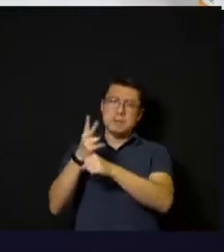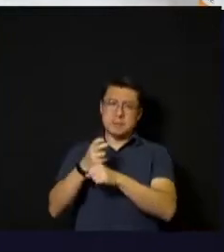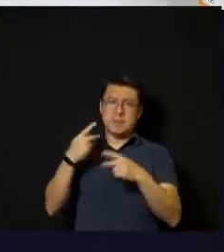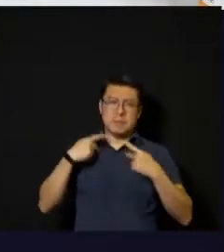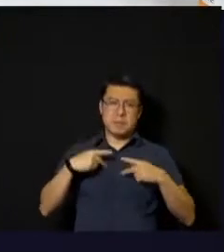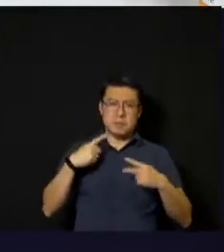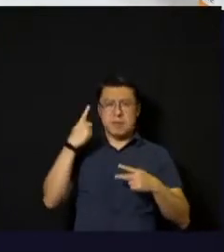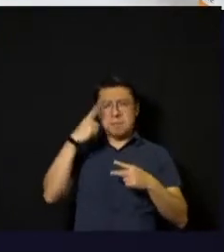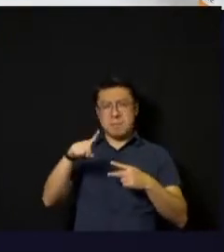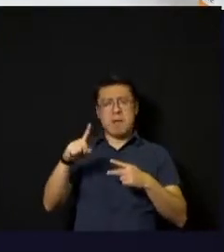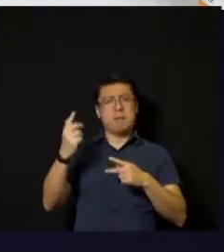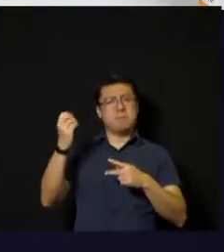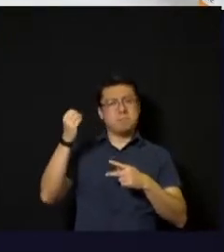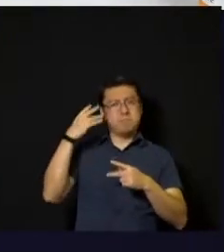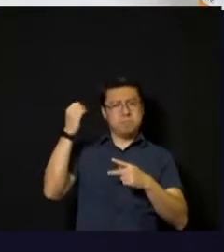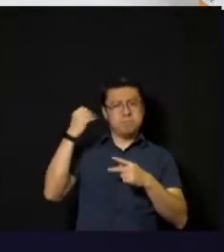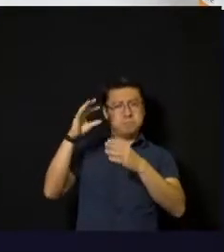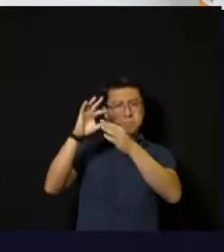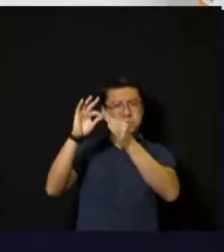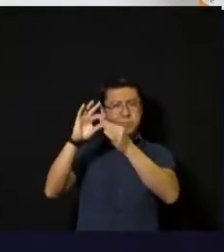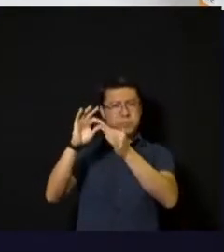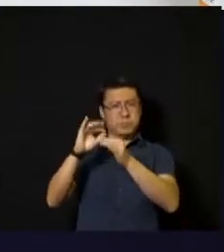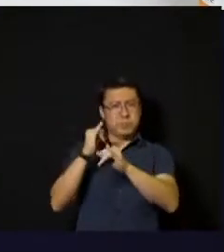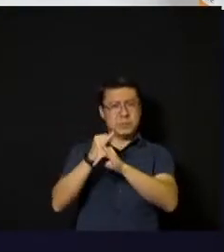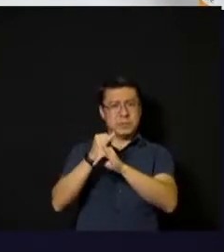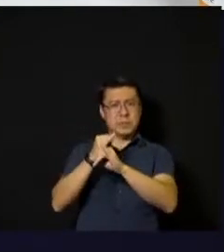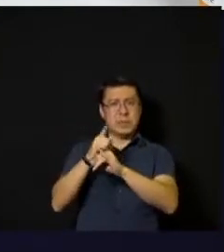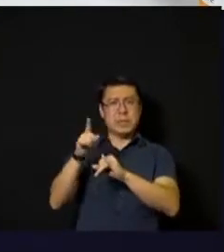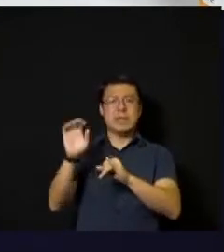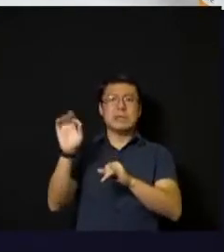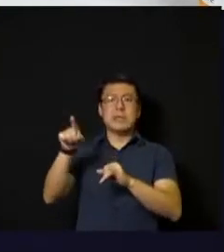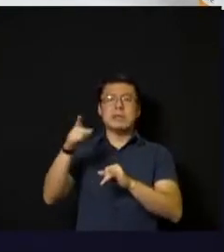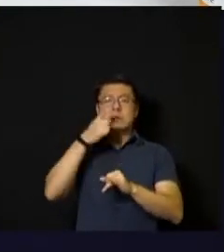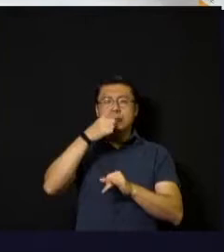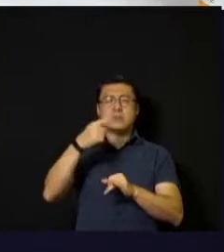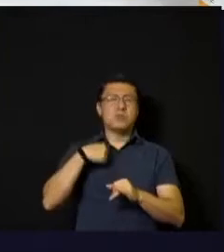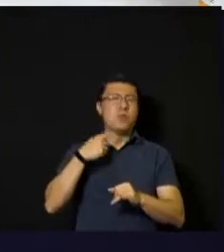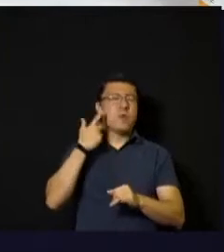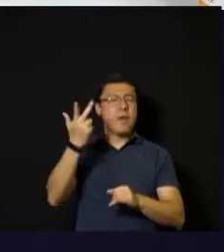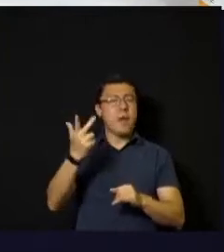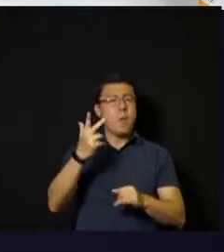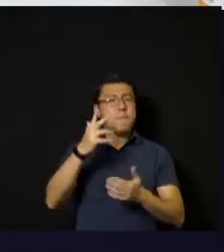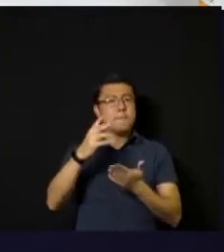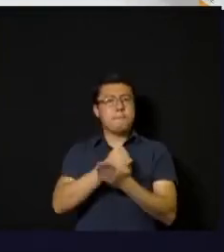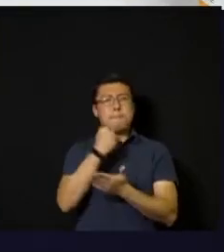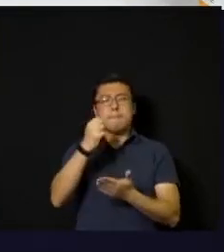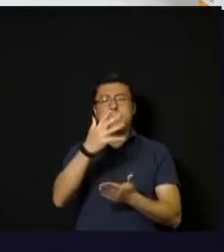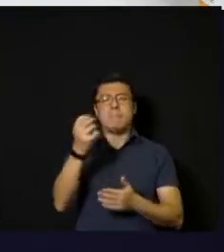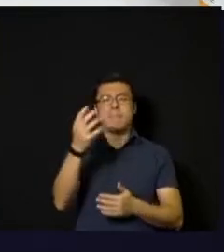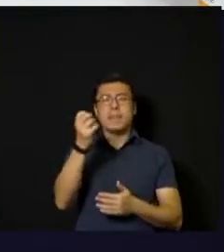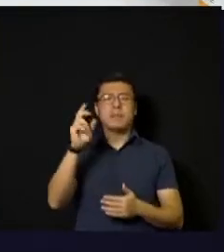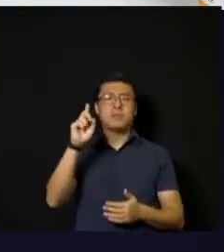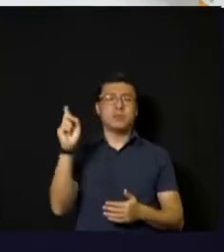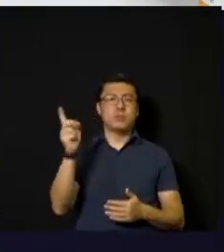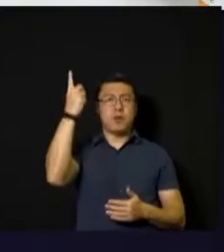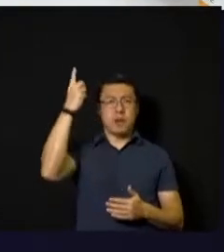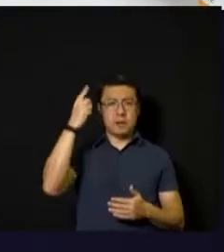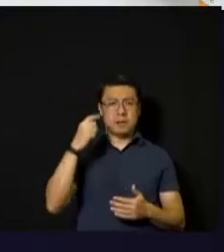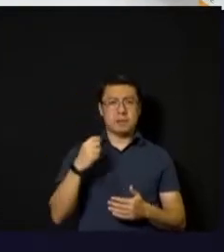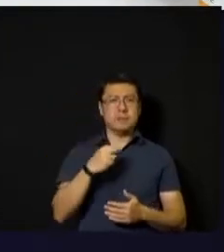and we show them according to their needs. If he says, I want to earn $500, we teach him how to distribute, but we show